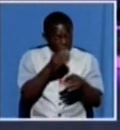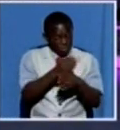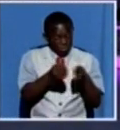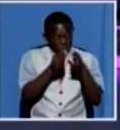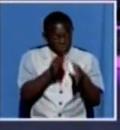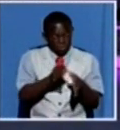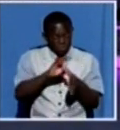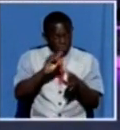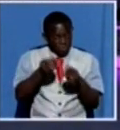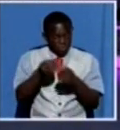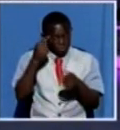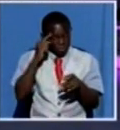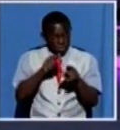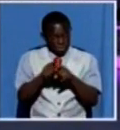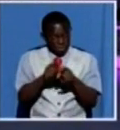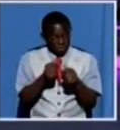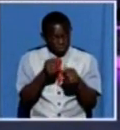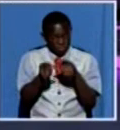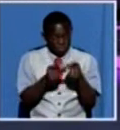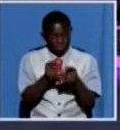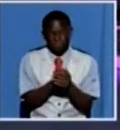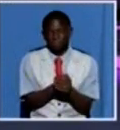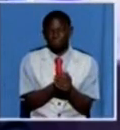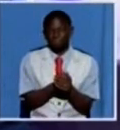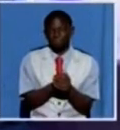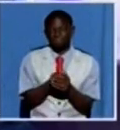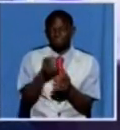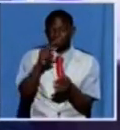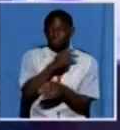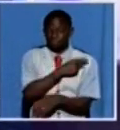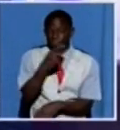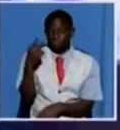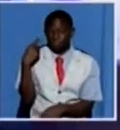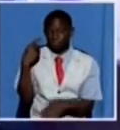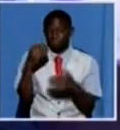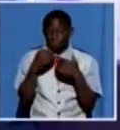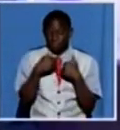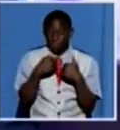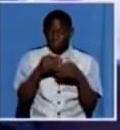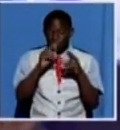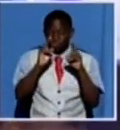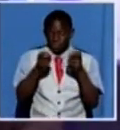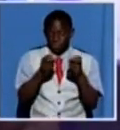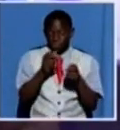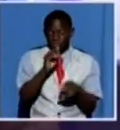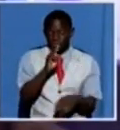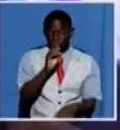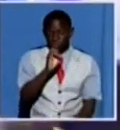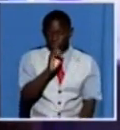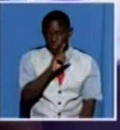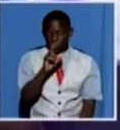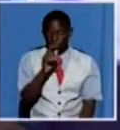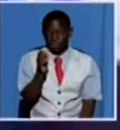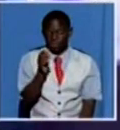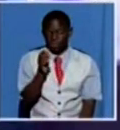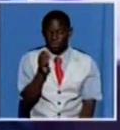laws unsolicited bid. Unsolicited bid is where you are seated. I come to you and said, hey, I